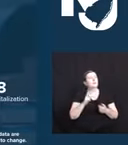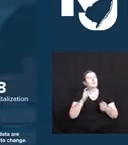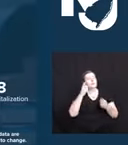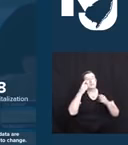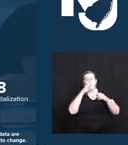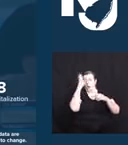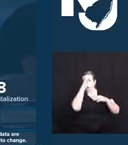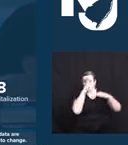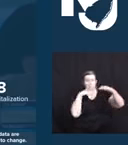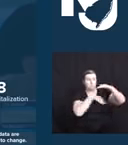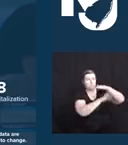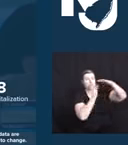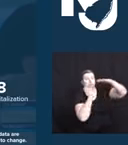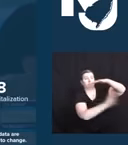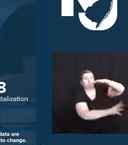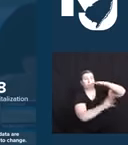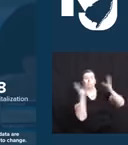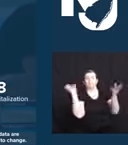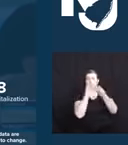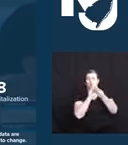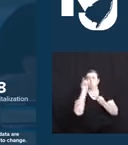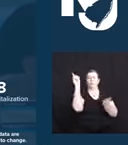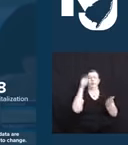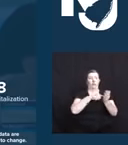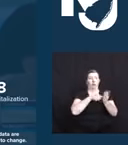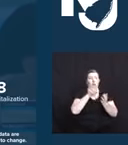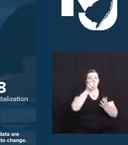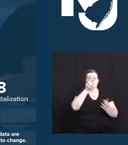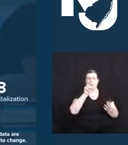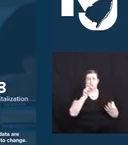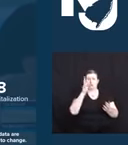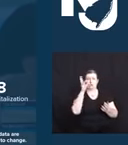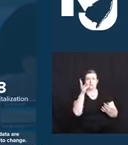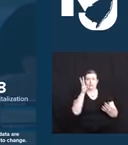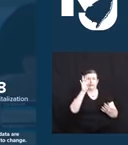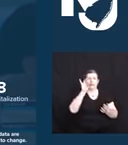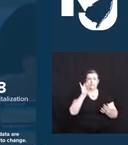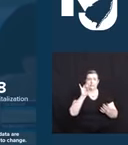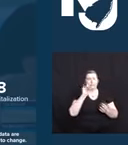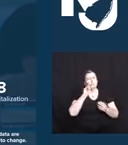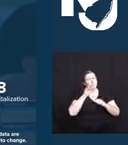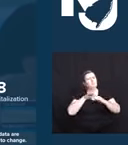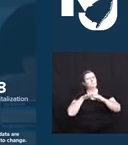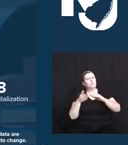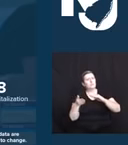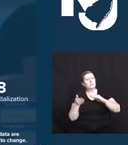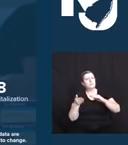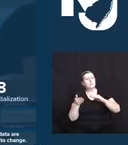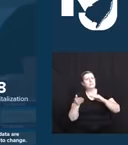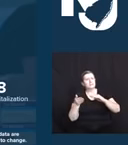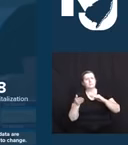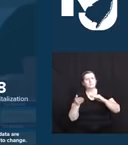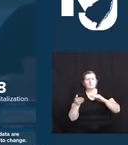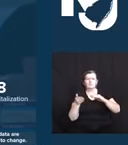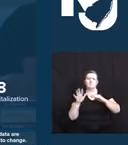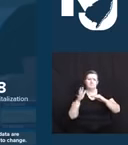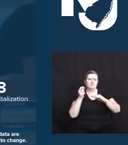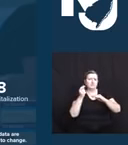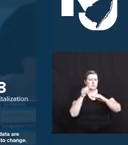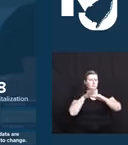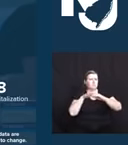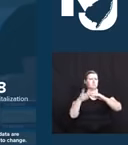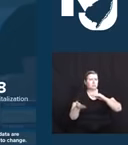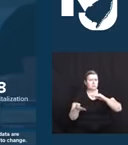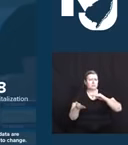the total number of patients being treated for COVID-19 decreased to 1,268. There are now